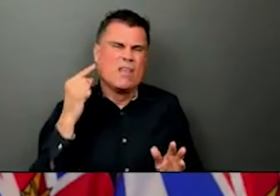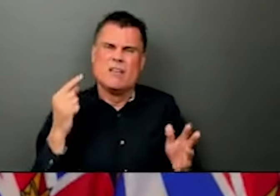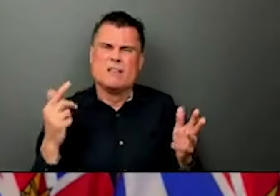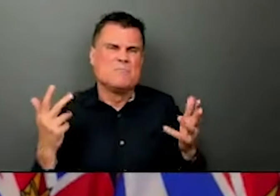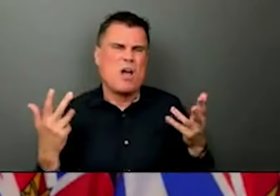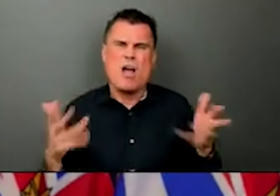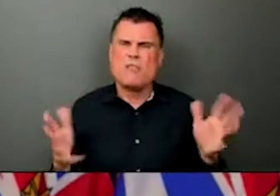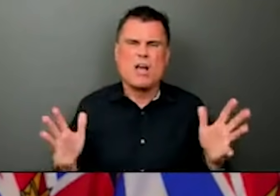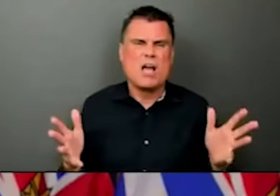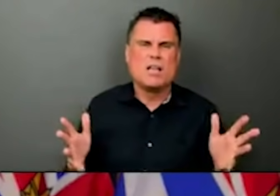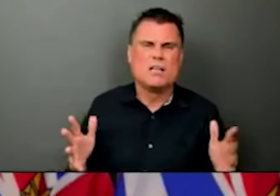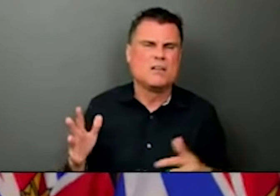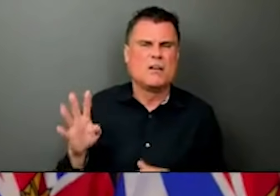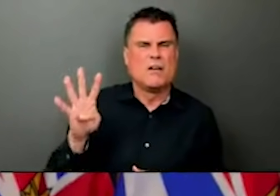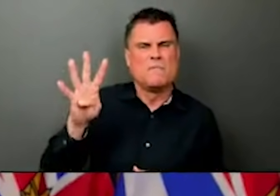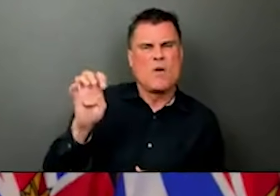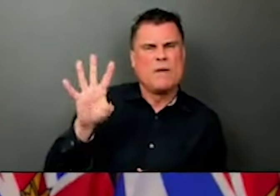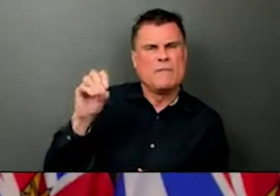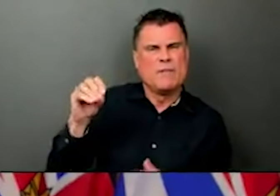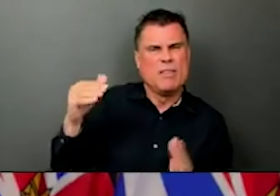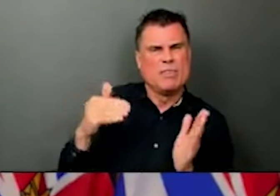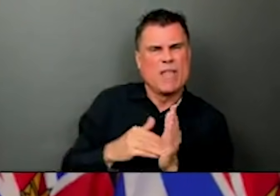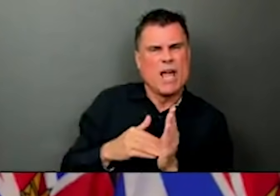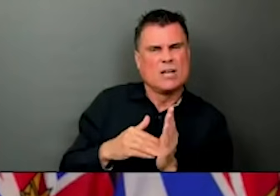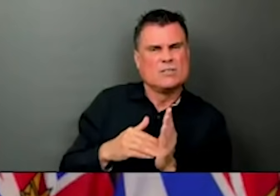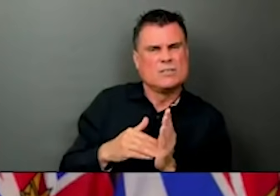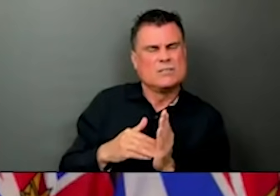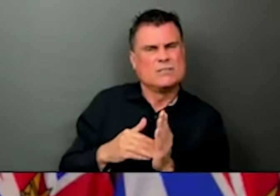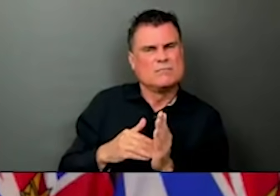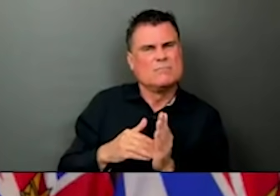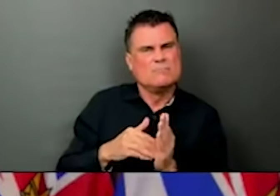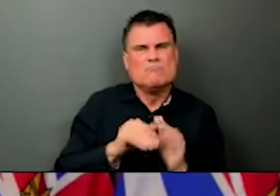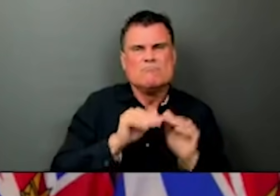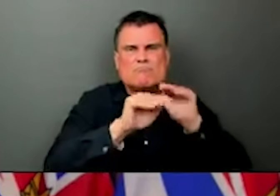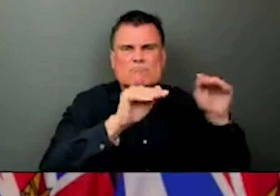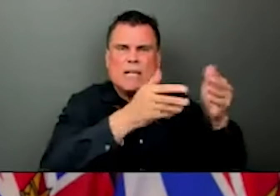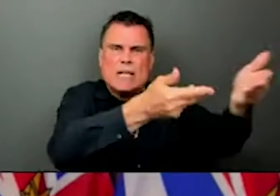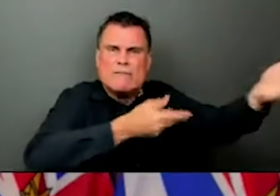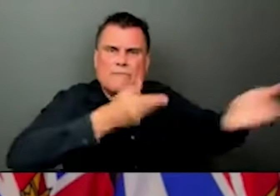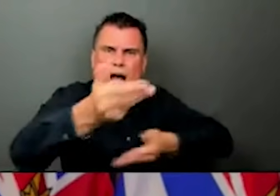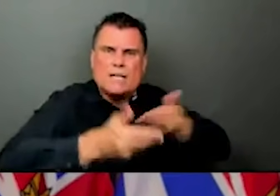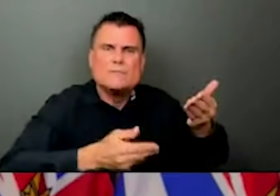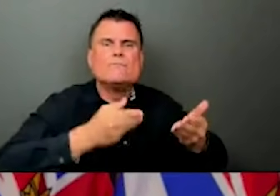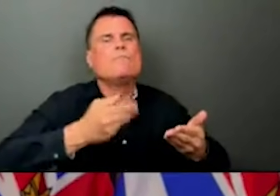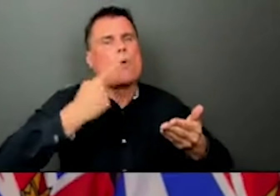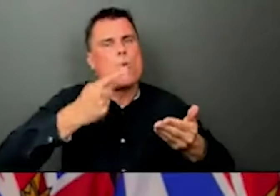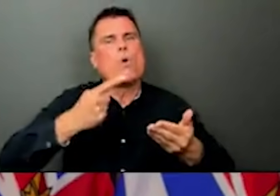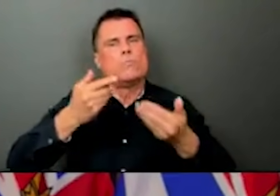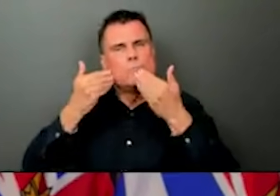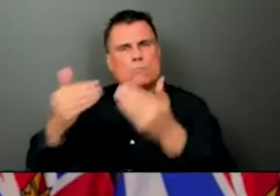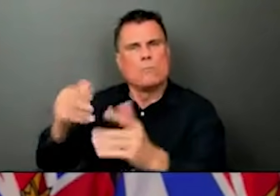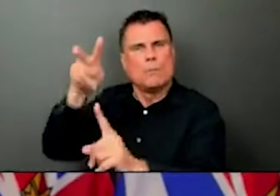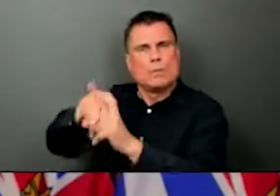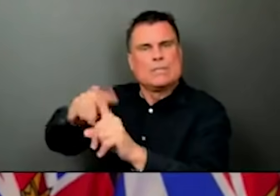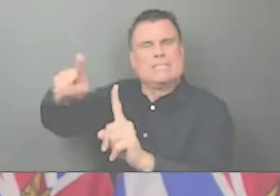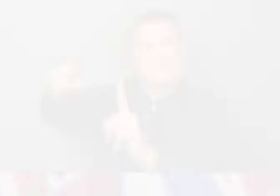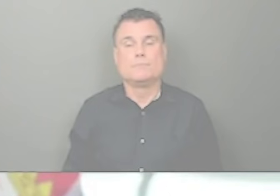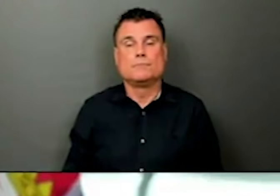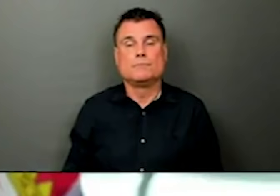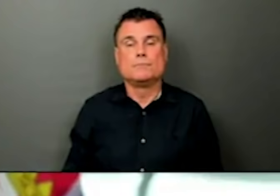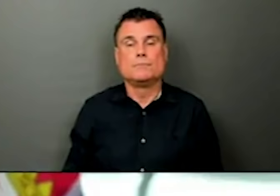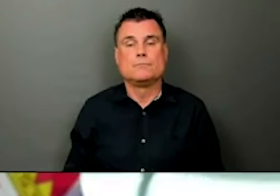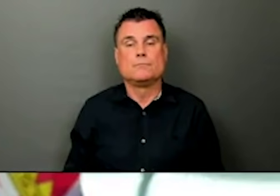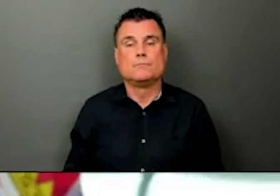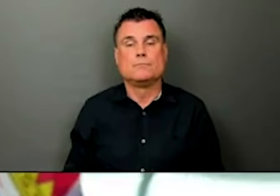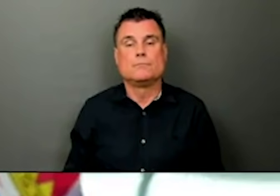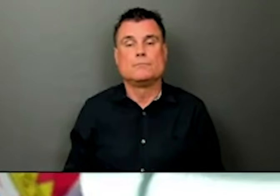that time. And so the invitations will be sent out on a regular basis, and then people will book their appointments as they did for the first doses.